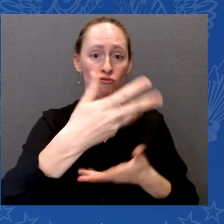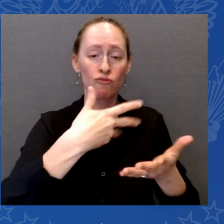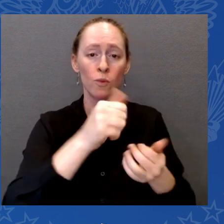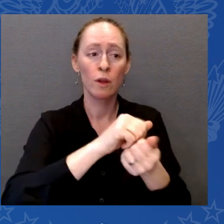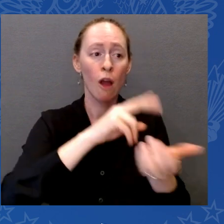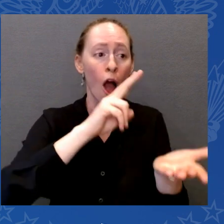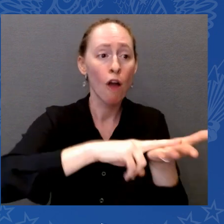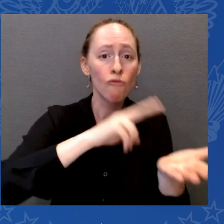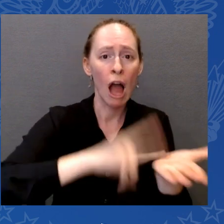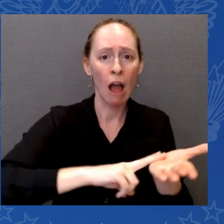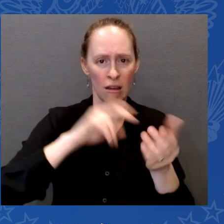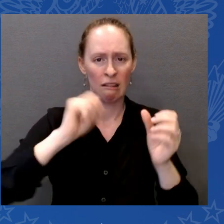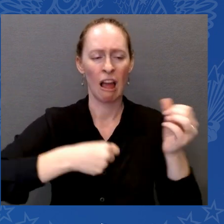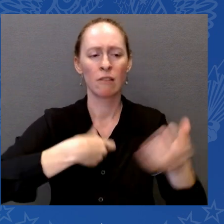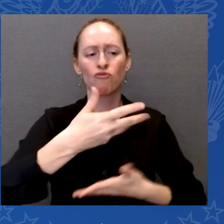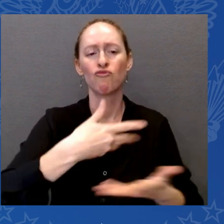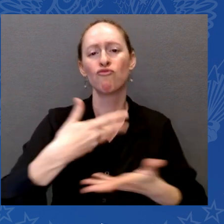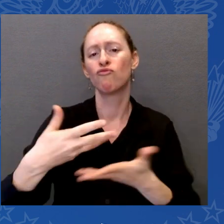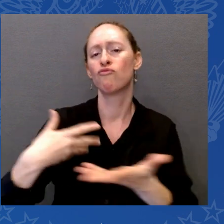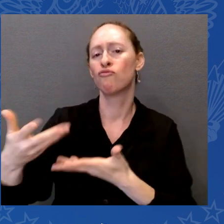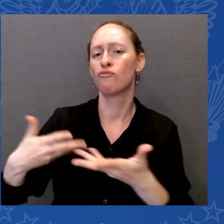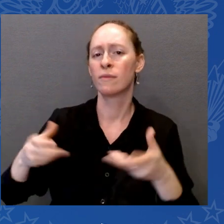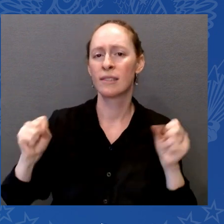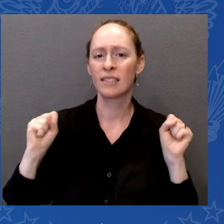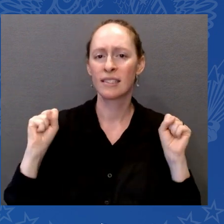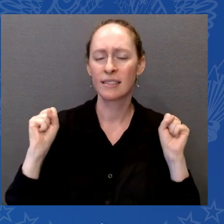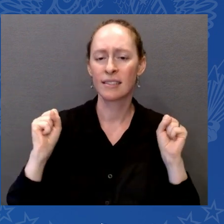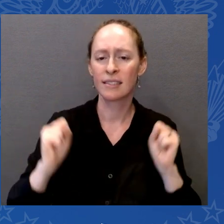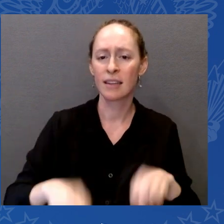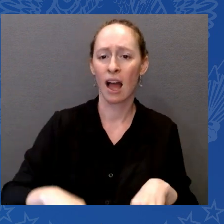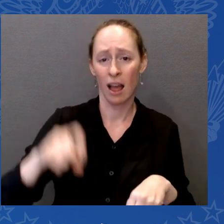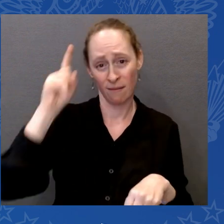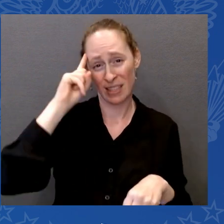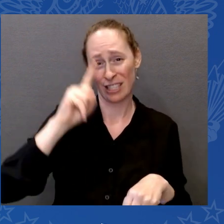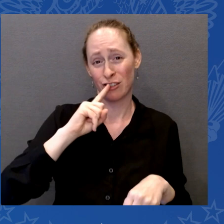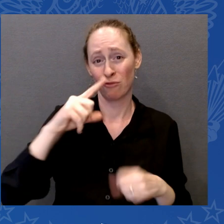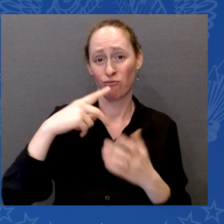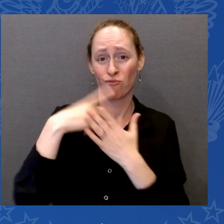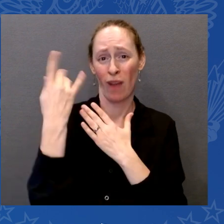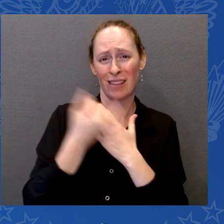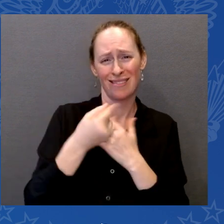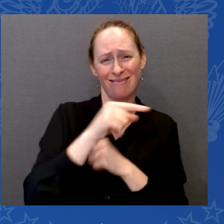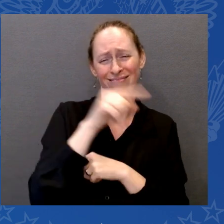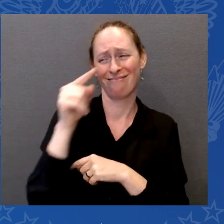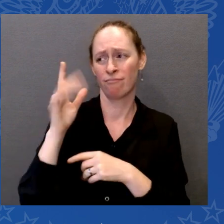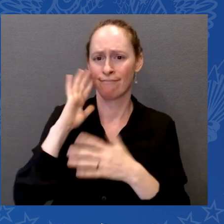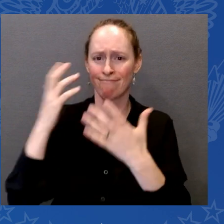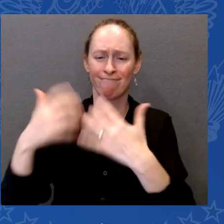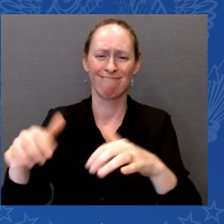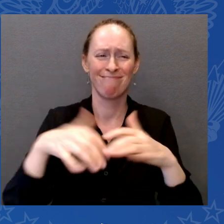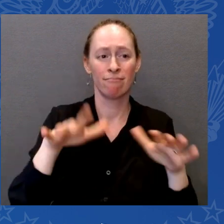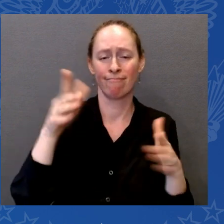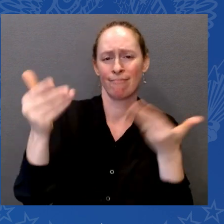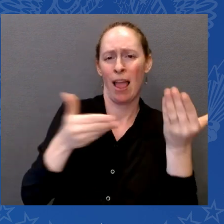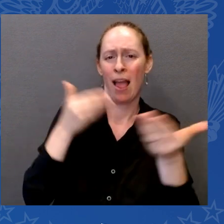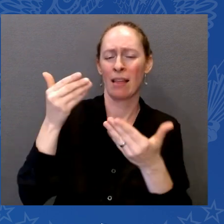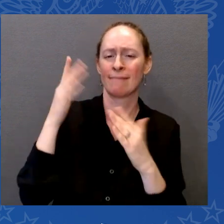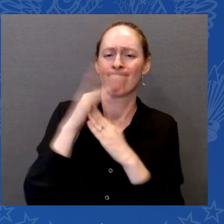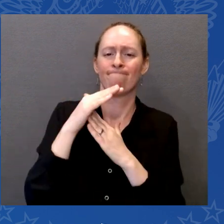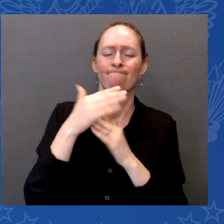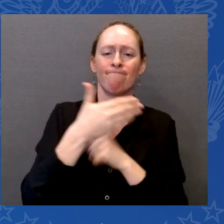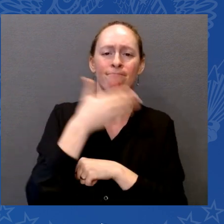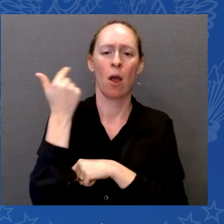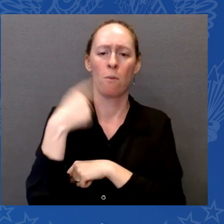a top-notch project because they're the best folks to do it. Their projects are on time, on task, and on budget. Back